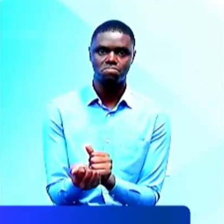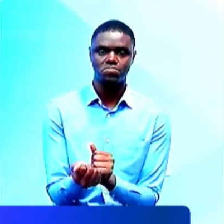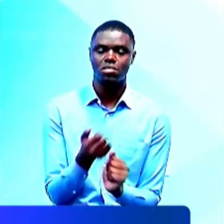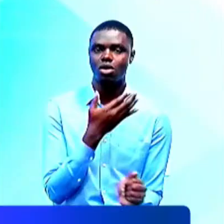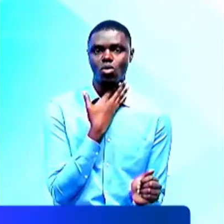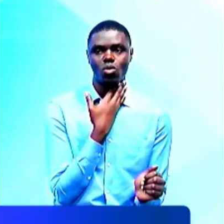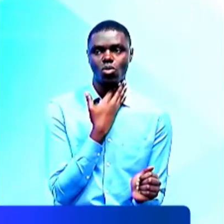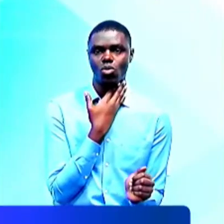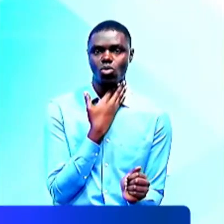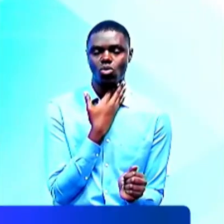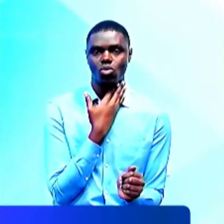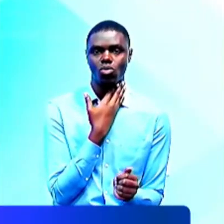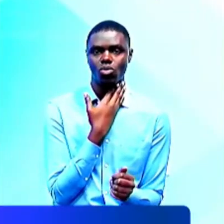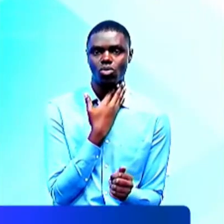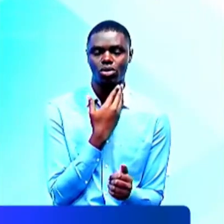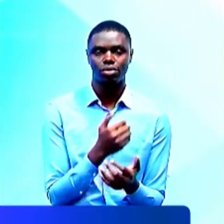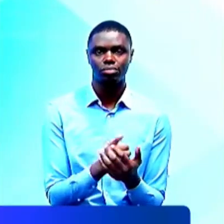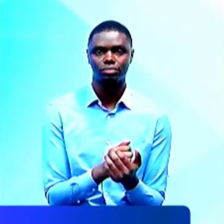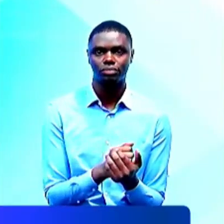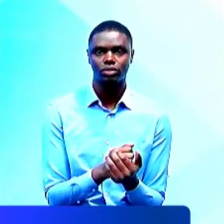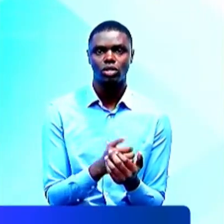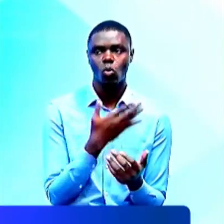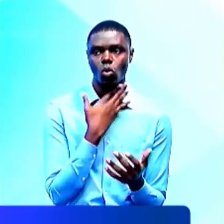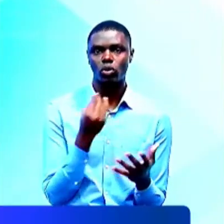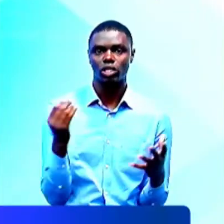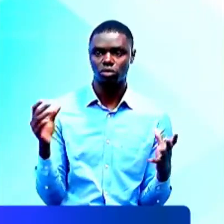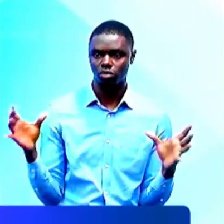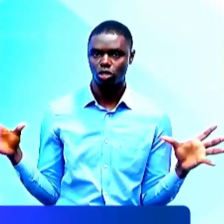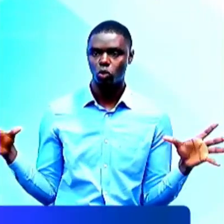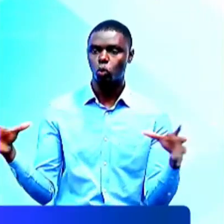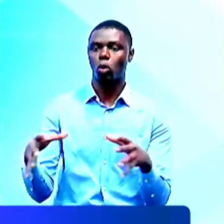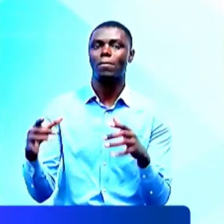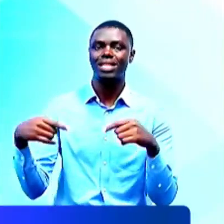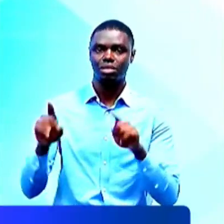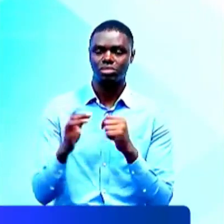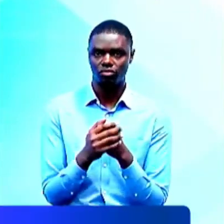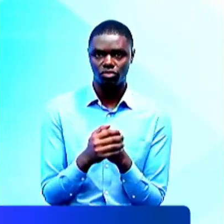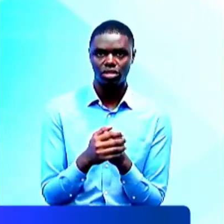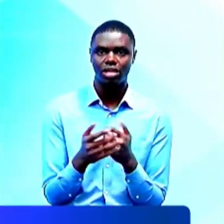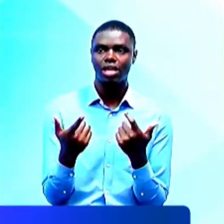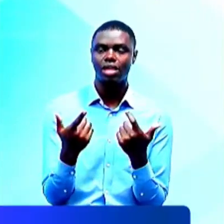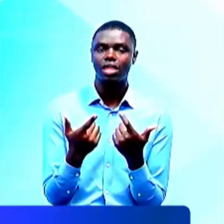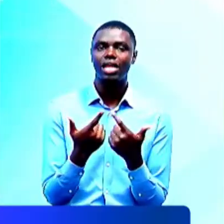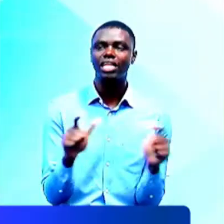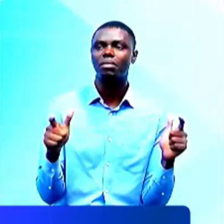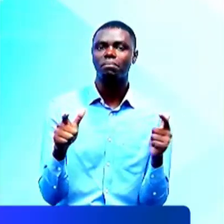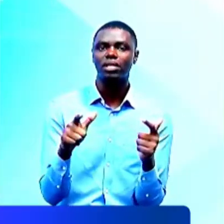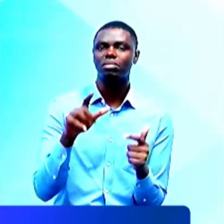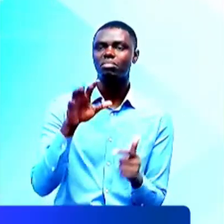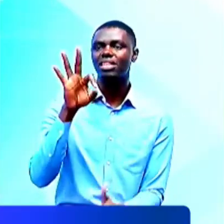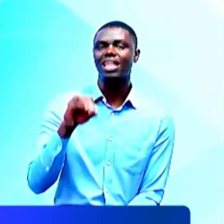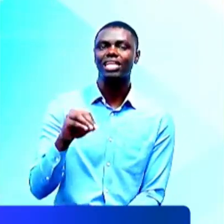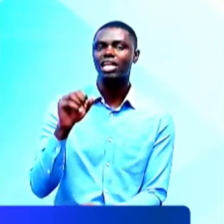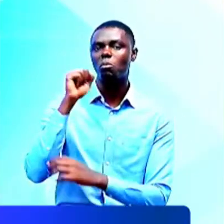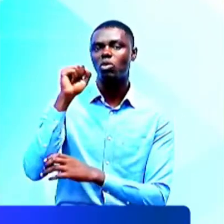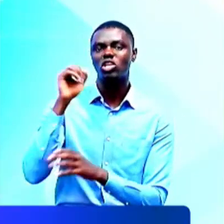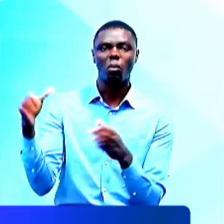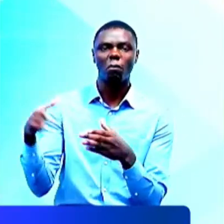them to combine themselves. Let them even be 30 political